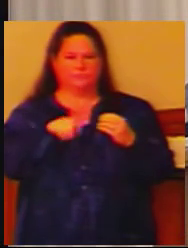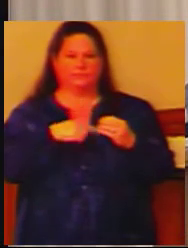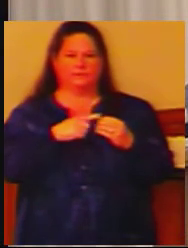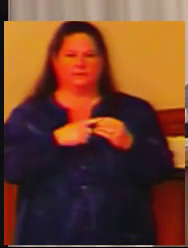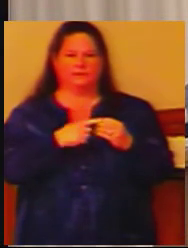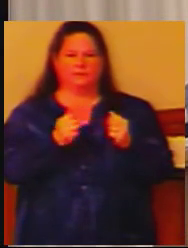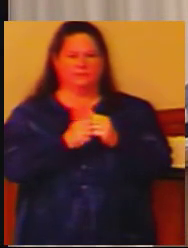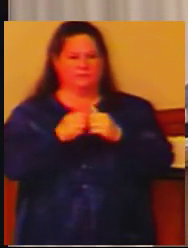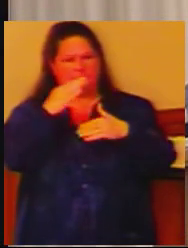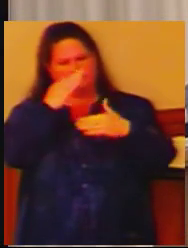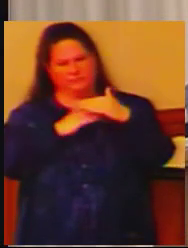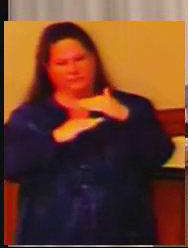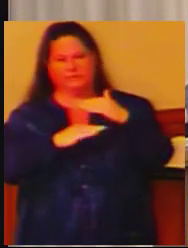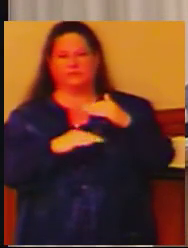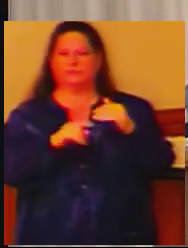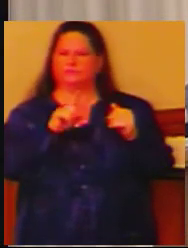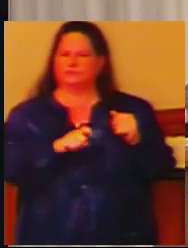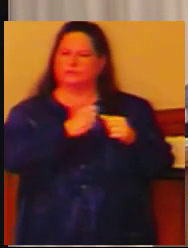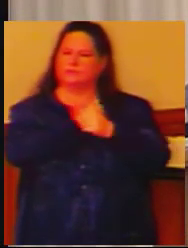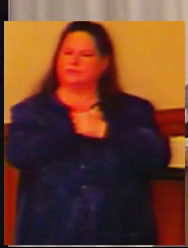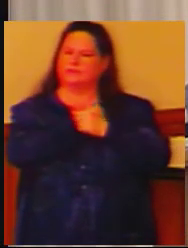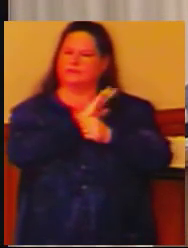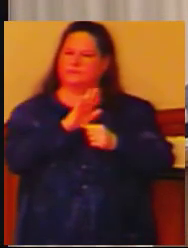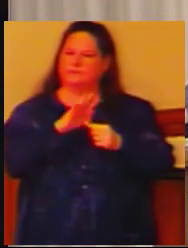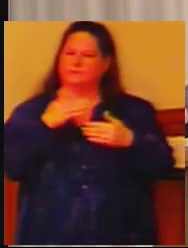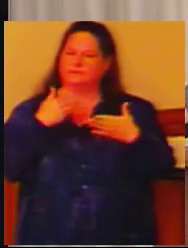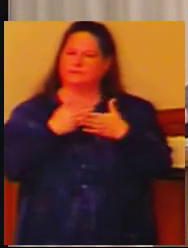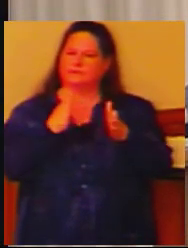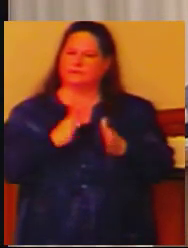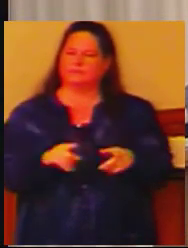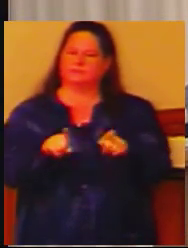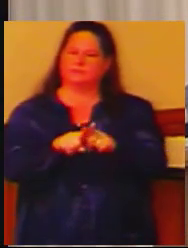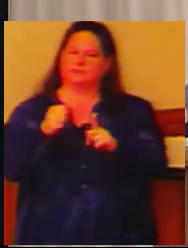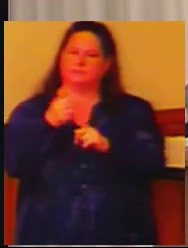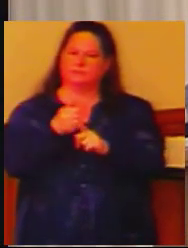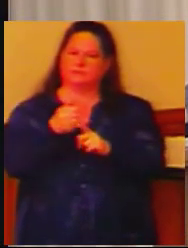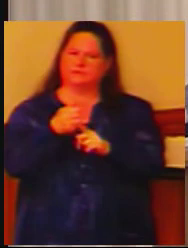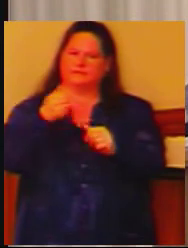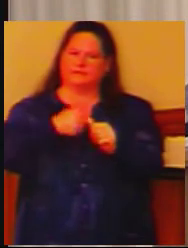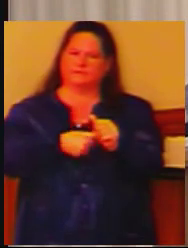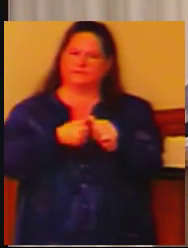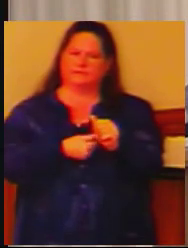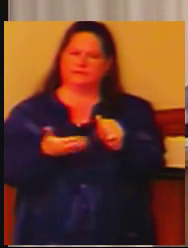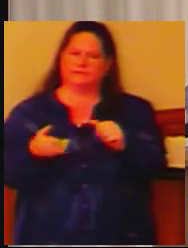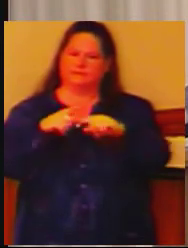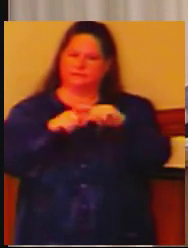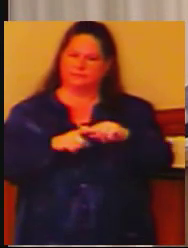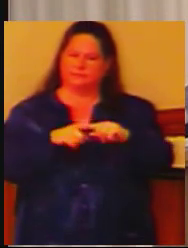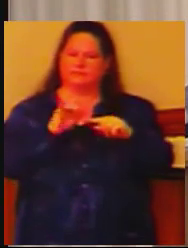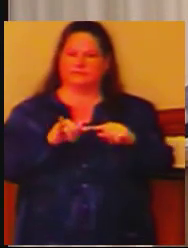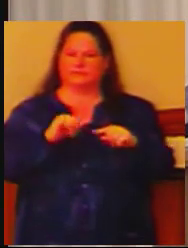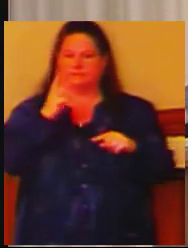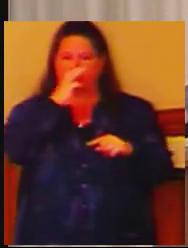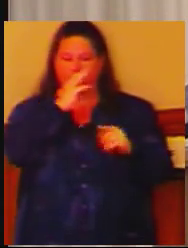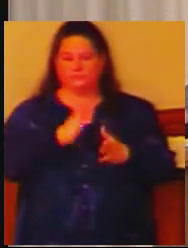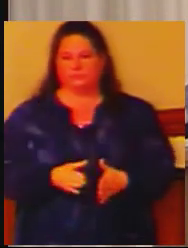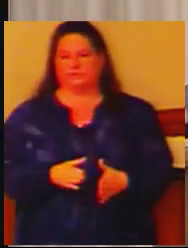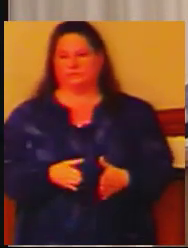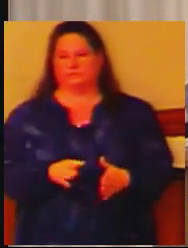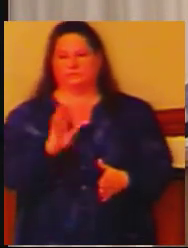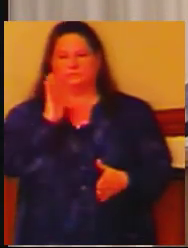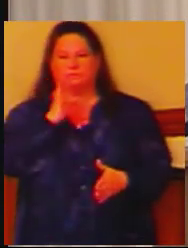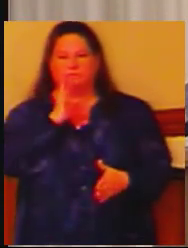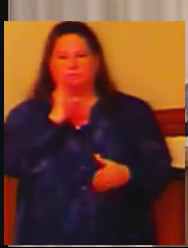here. Love your neighbor as thyself, and everything hangs on that. Strangers, and we'll talk a little bit